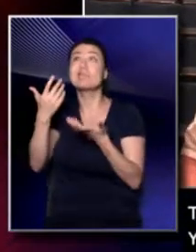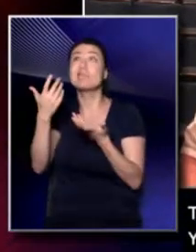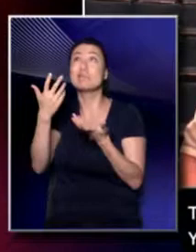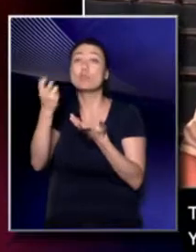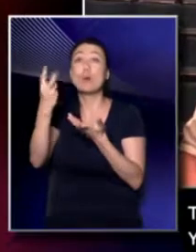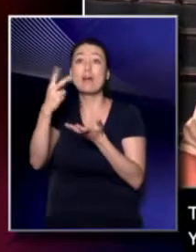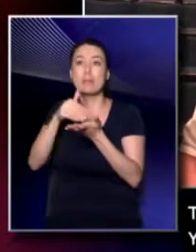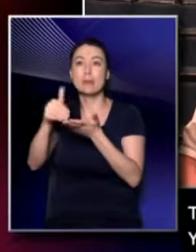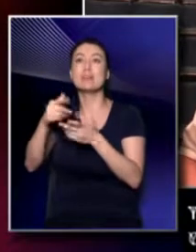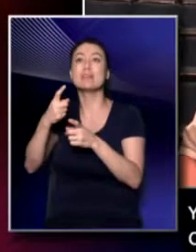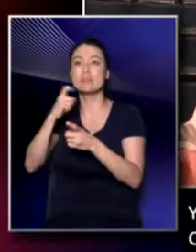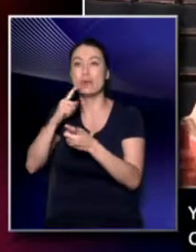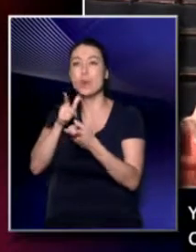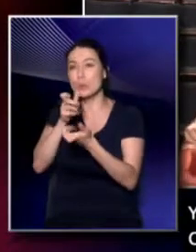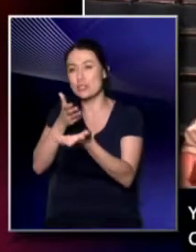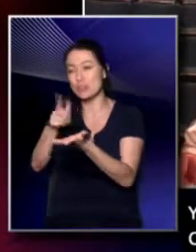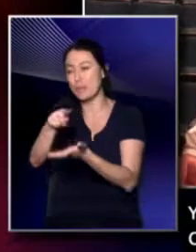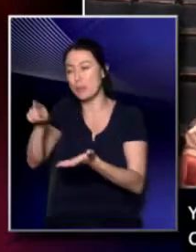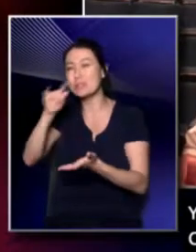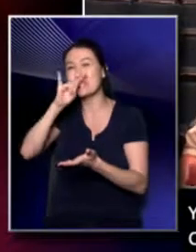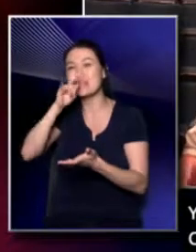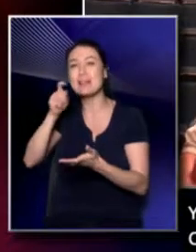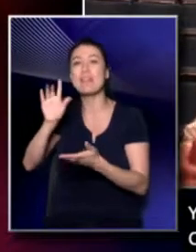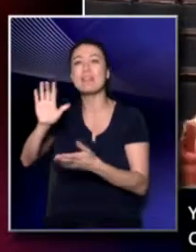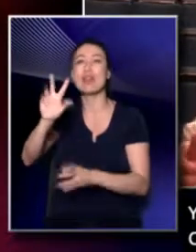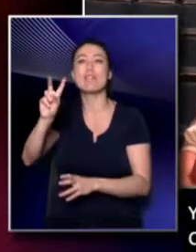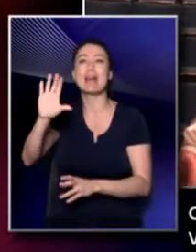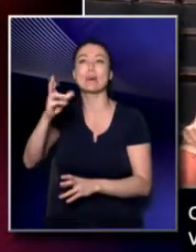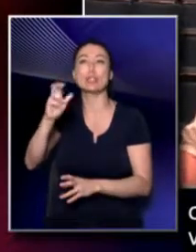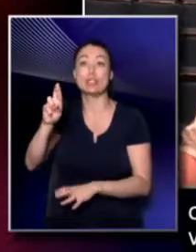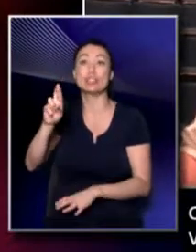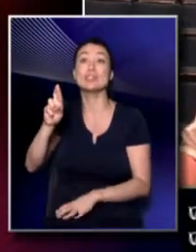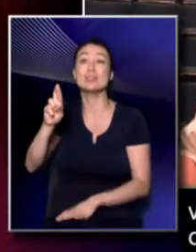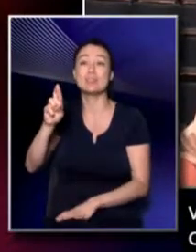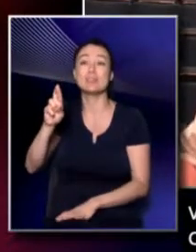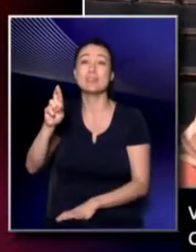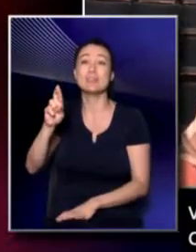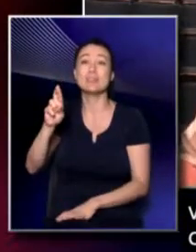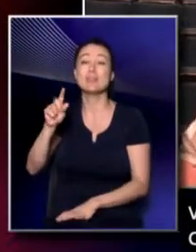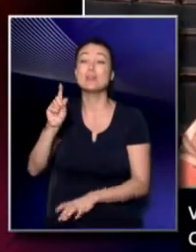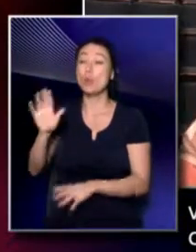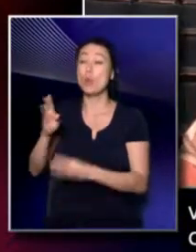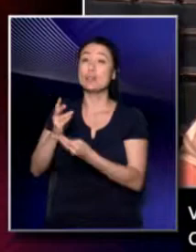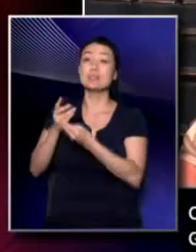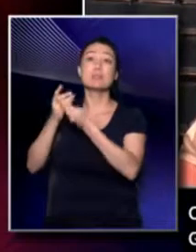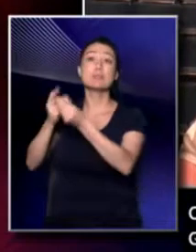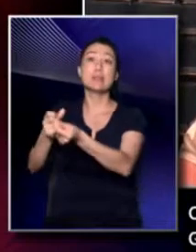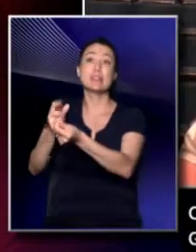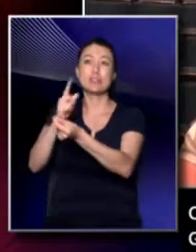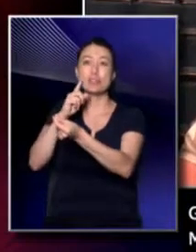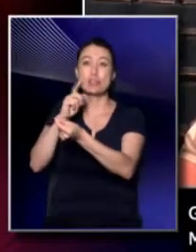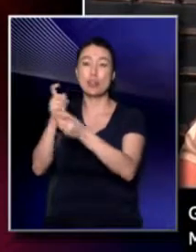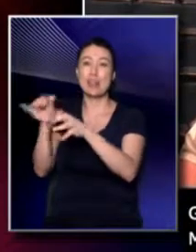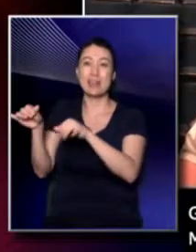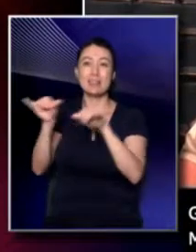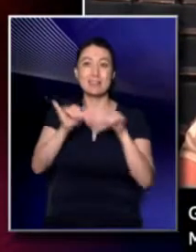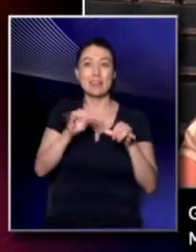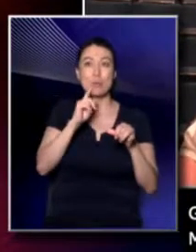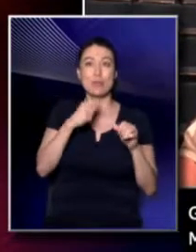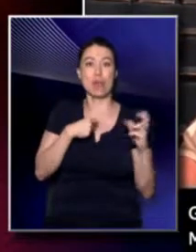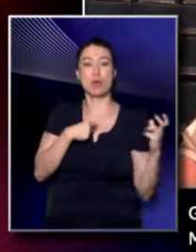co-ops. Generally, their expenditures mirror the same pattern as the expenditures in our appropriated